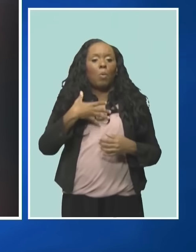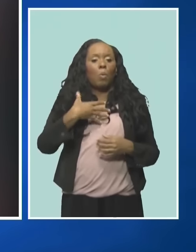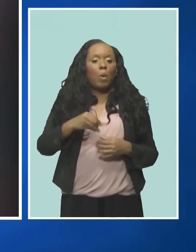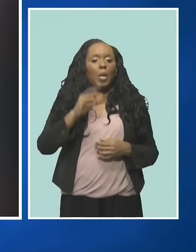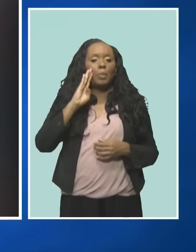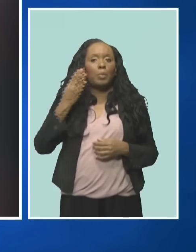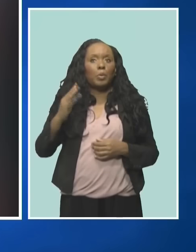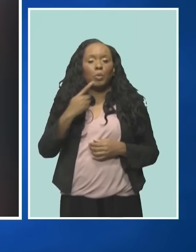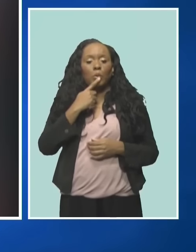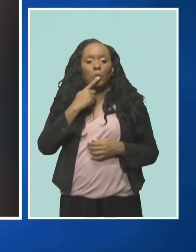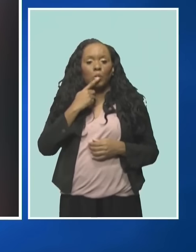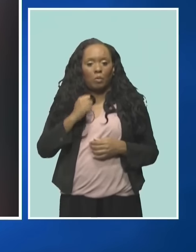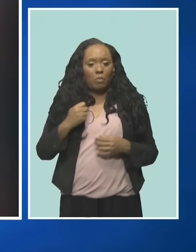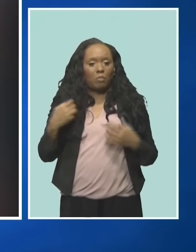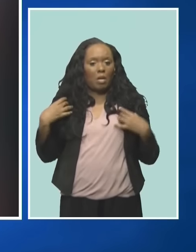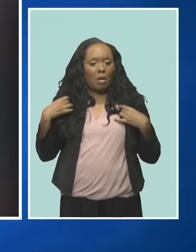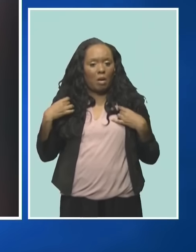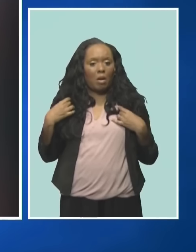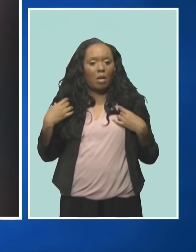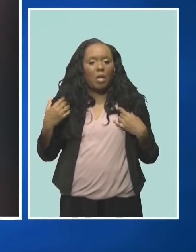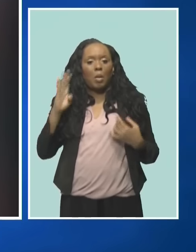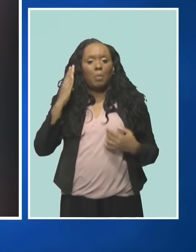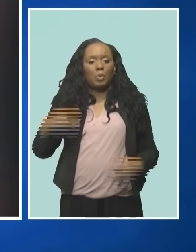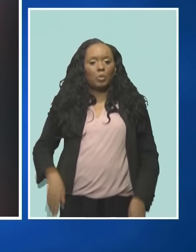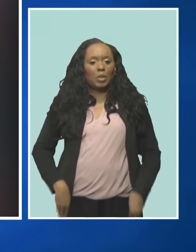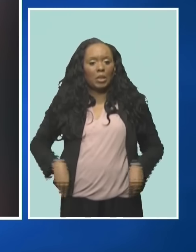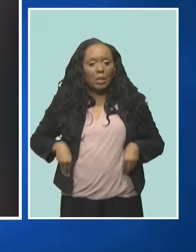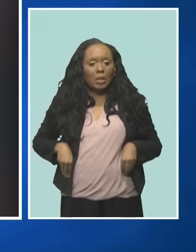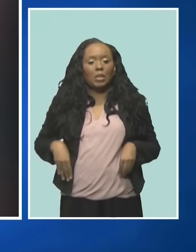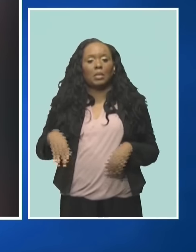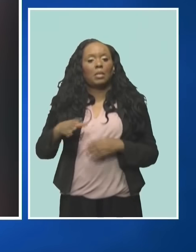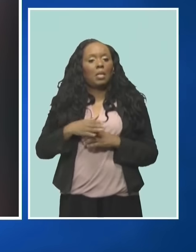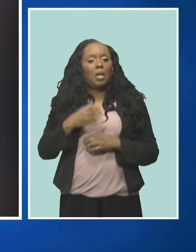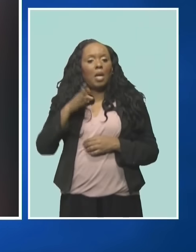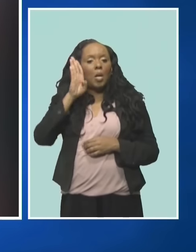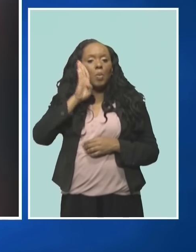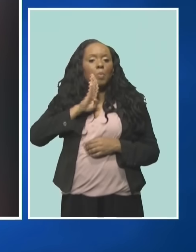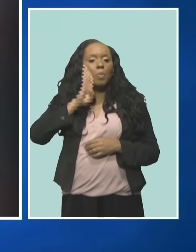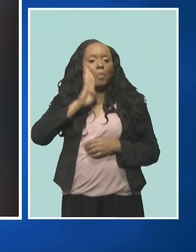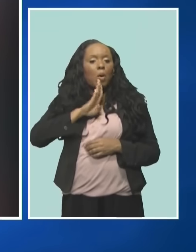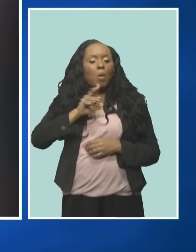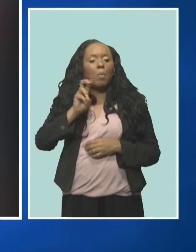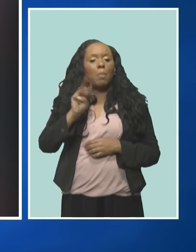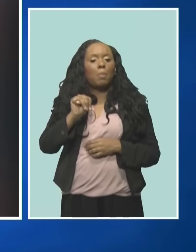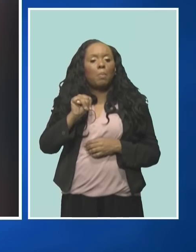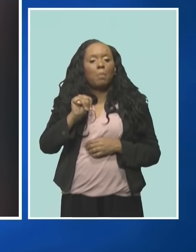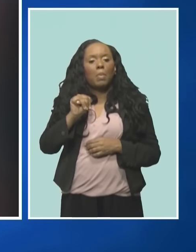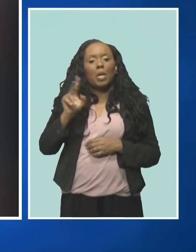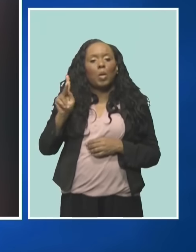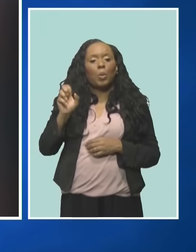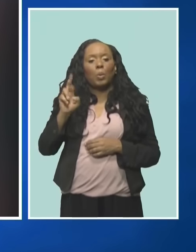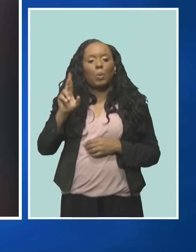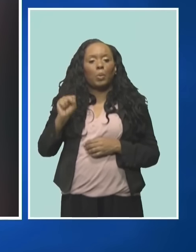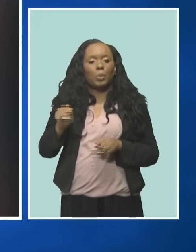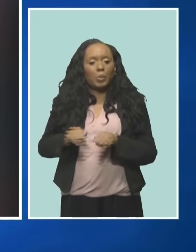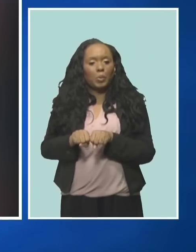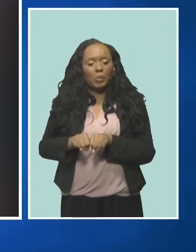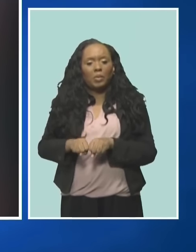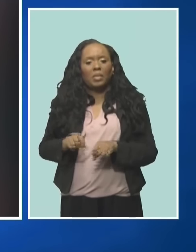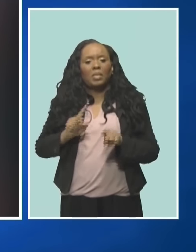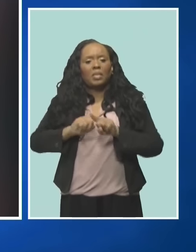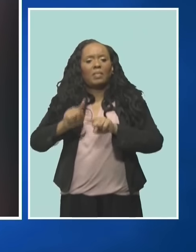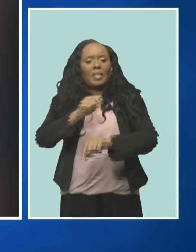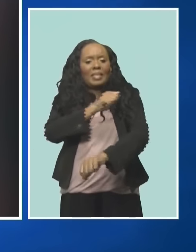Tommy Hilfiger shirt and long blue jeans with a pair of brown Michael Kors shoes. She has several tattoos about the body, including the